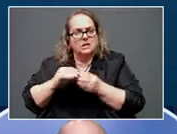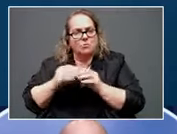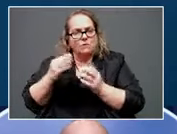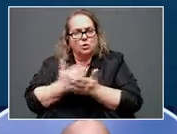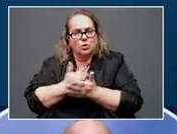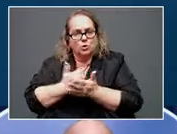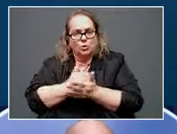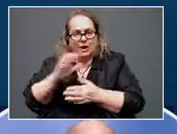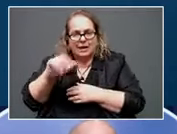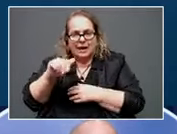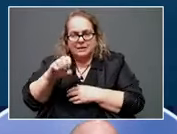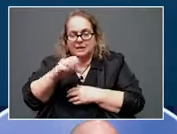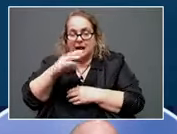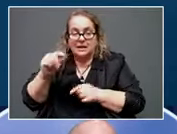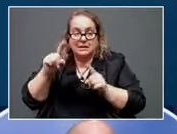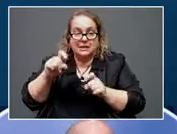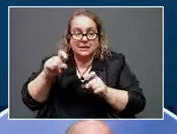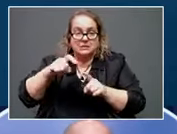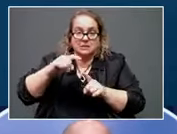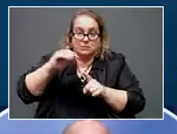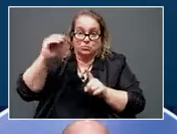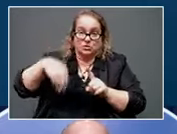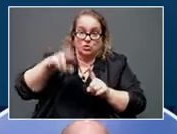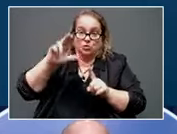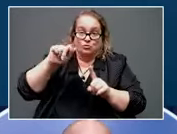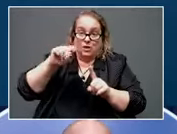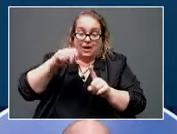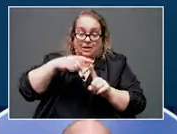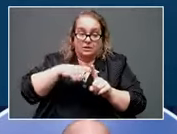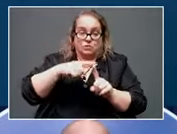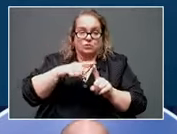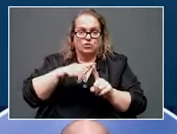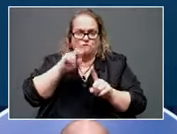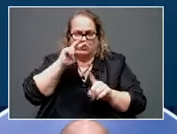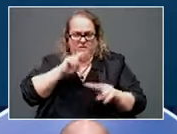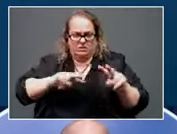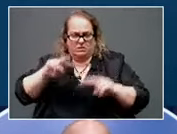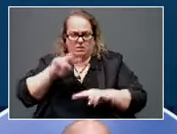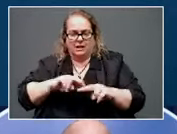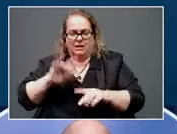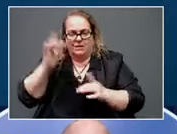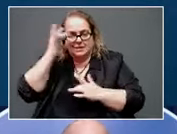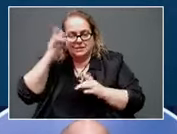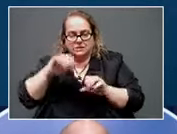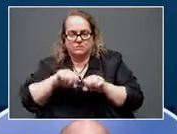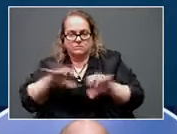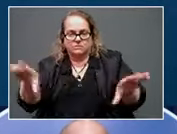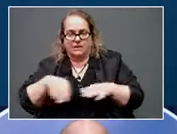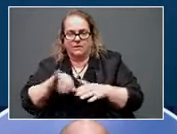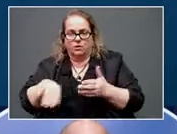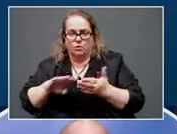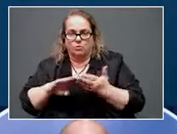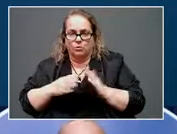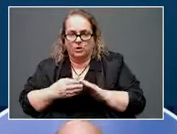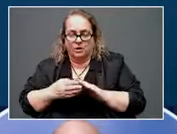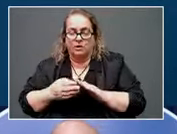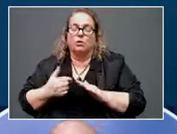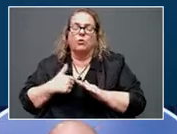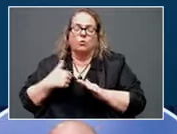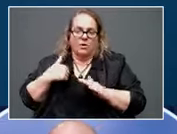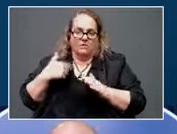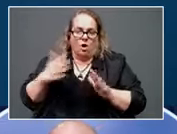test positivity rate as a way to estimate the disease transmission in a community. We've come a very long way in these past 2